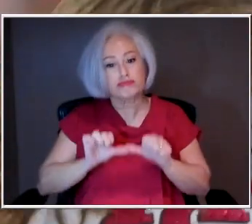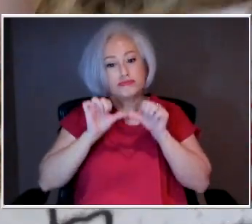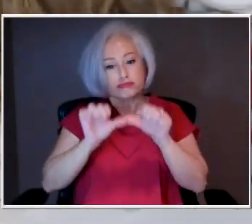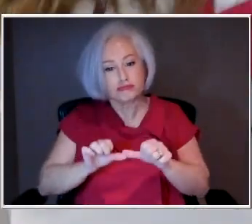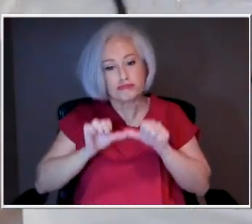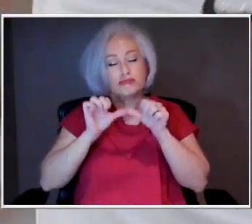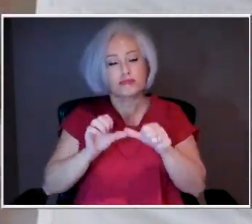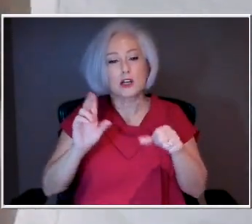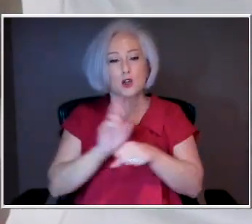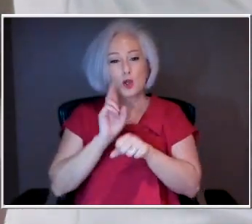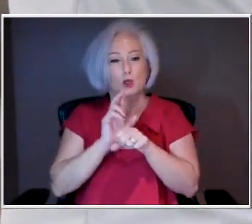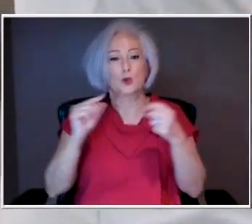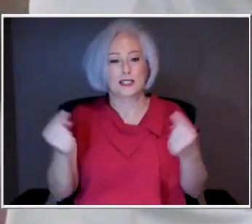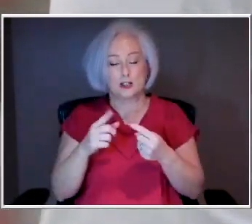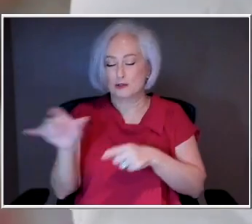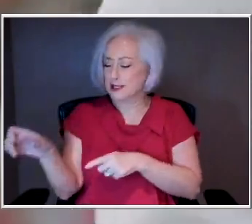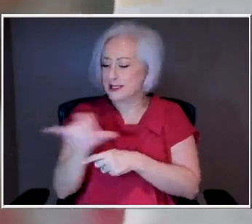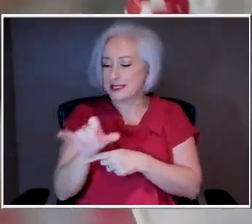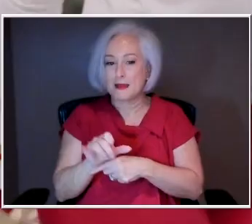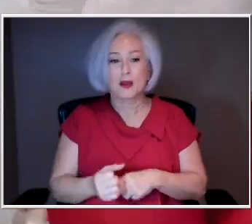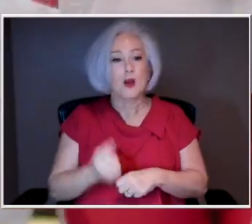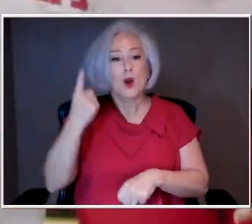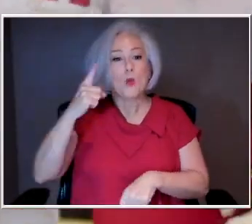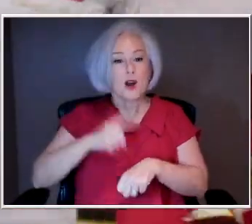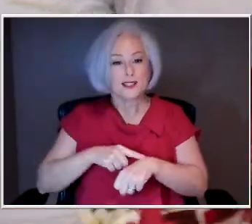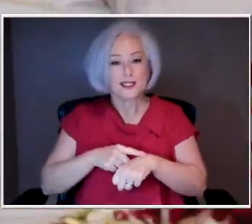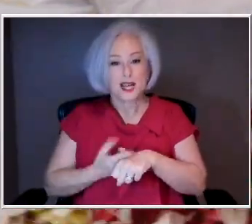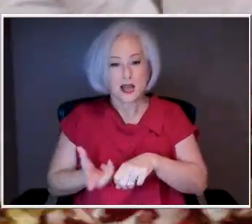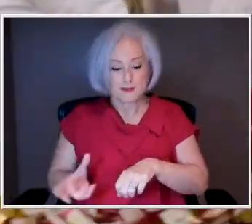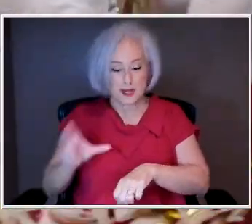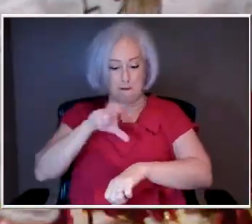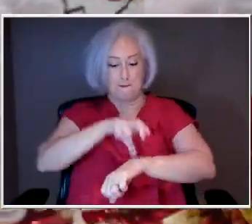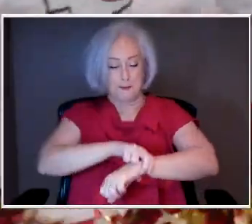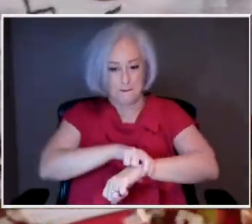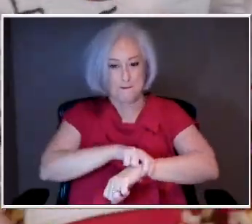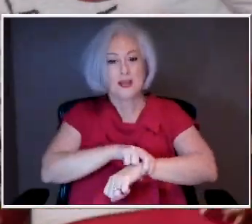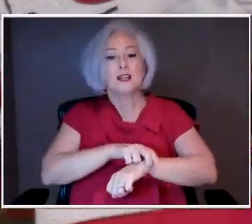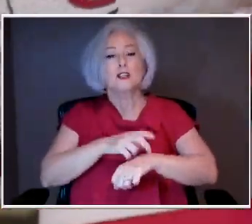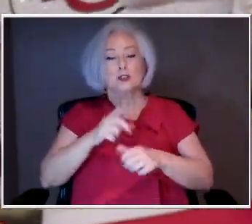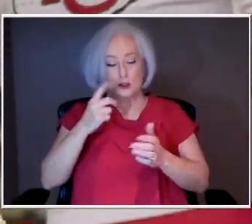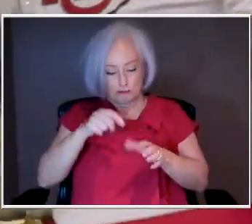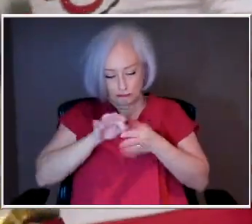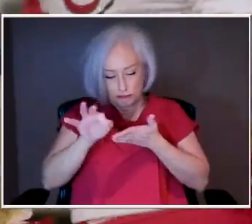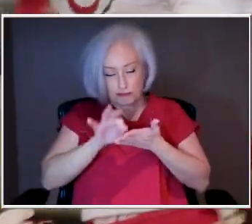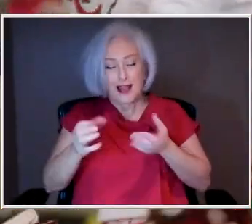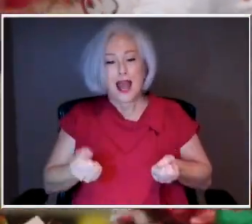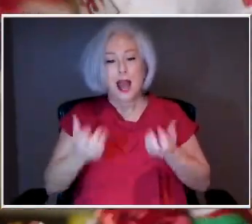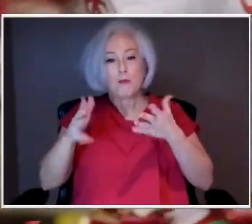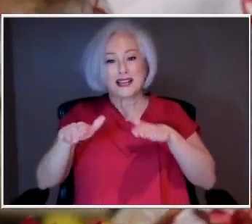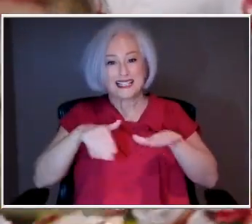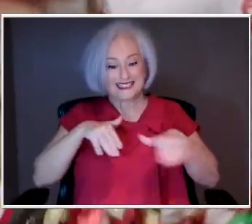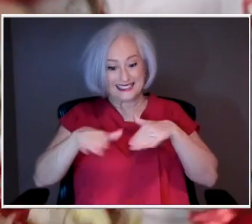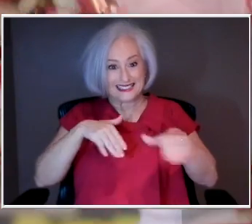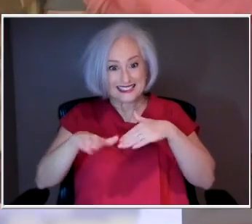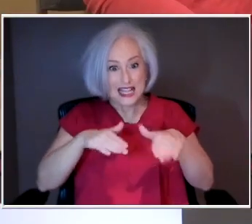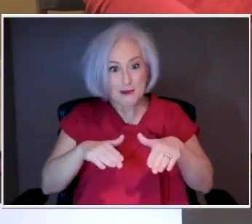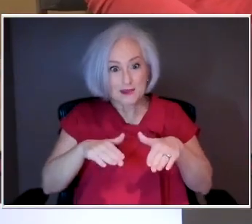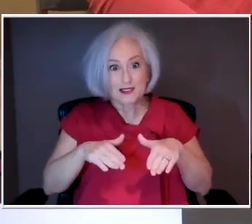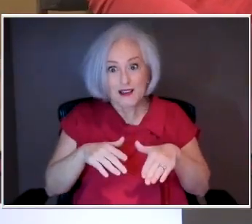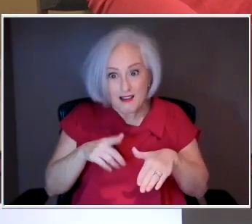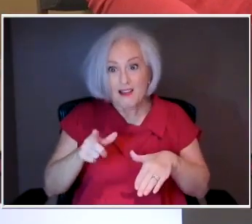moving. And those games can get long, they can get grueling, and they're subject to, chronic overuse injuries, just like some of your